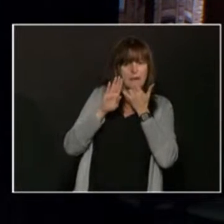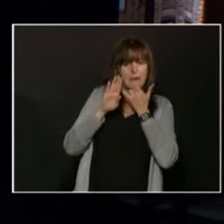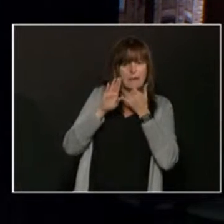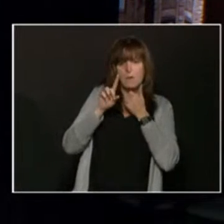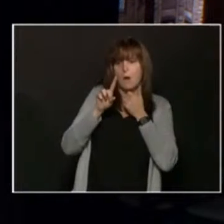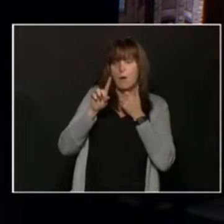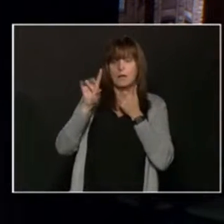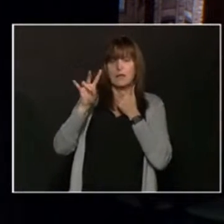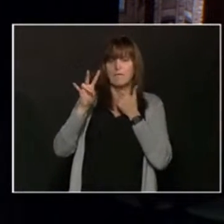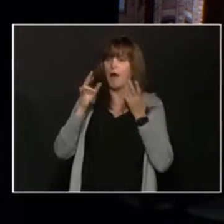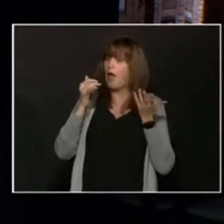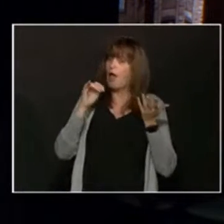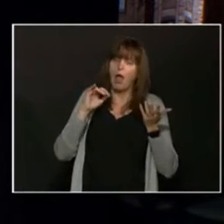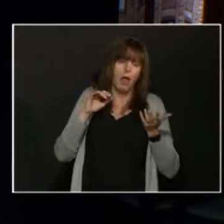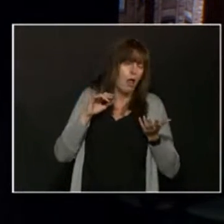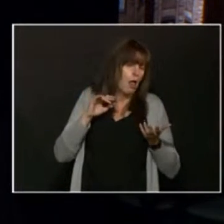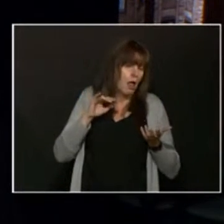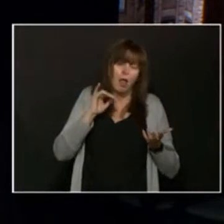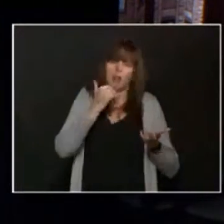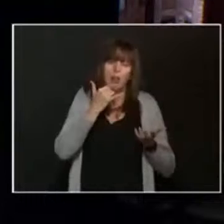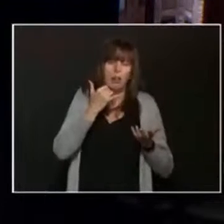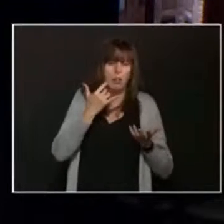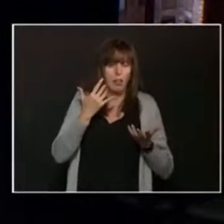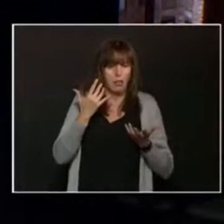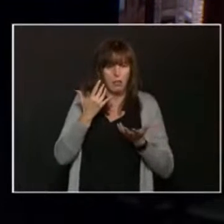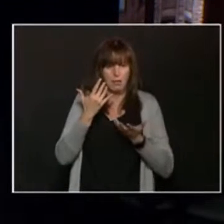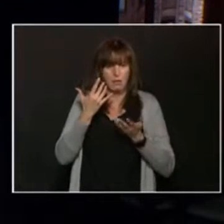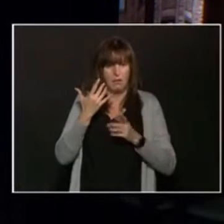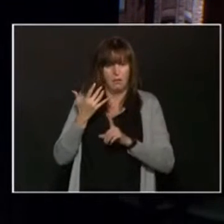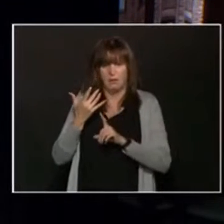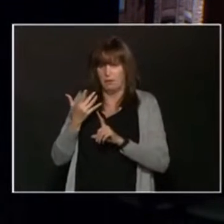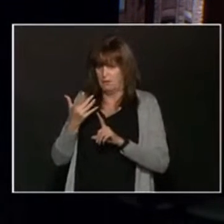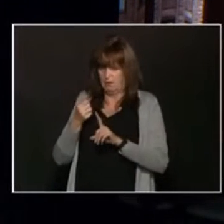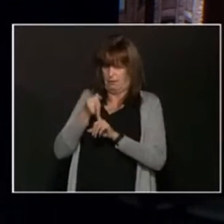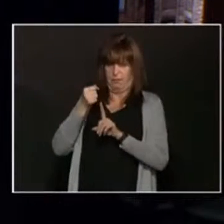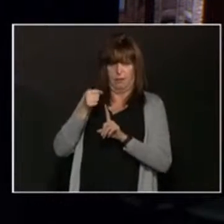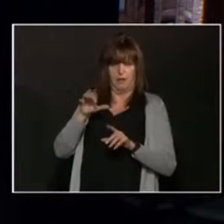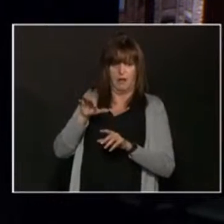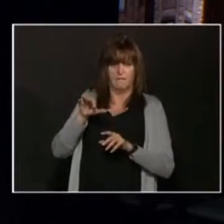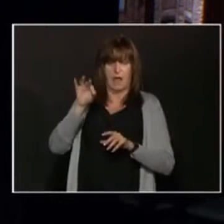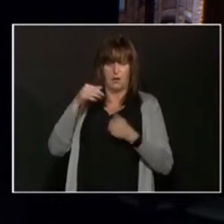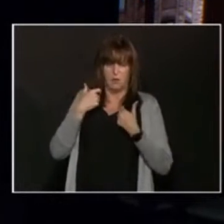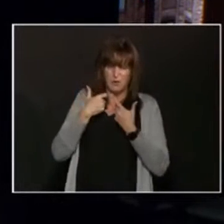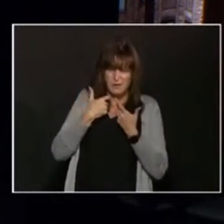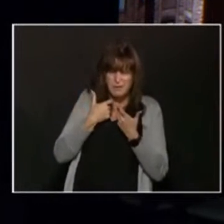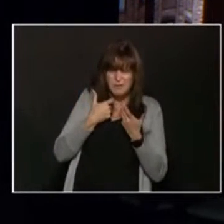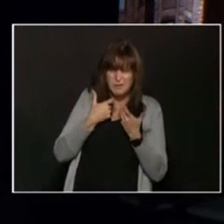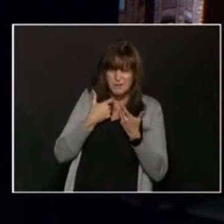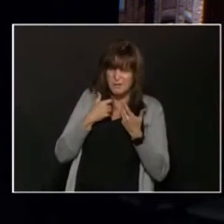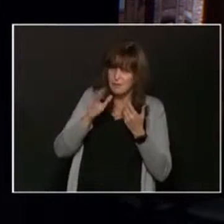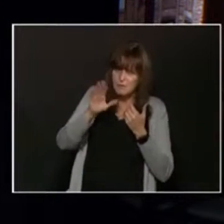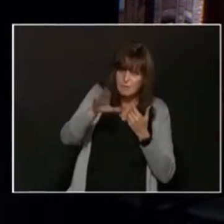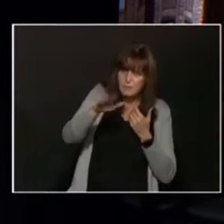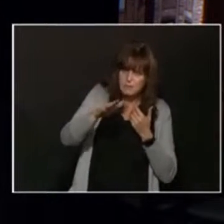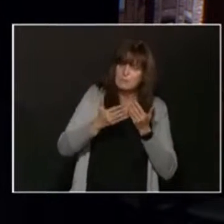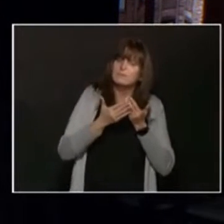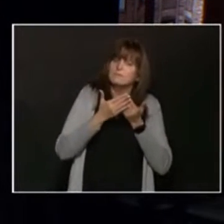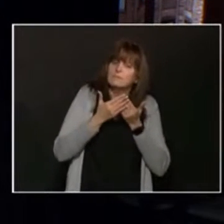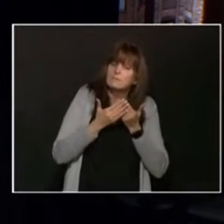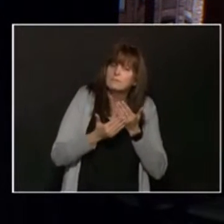that were detected, by a bit of a fluke. What efforts are you going to put forward to